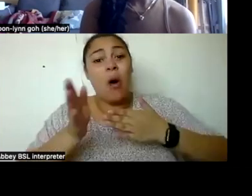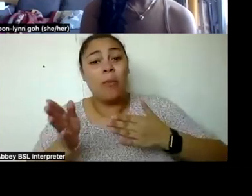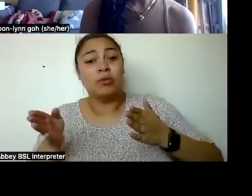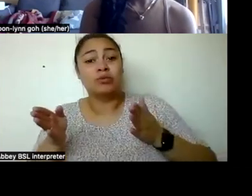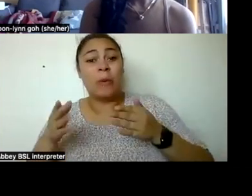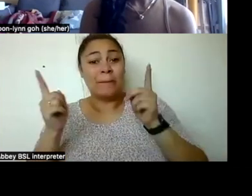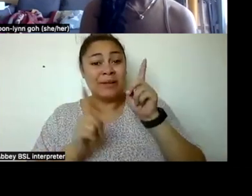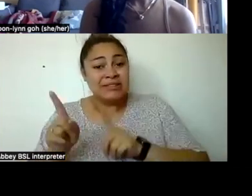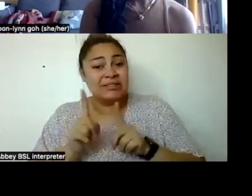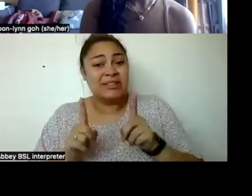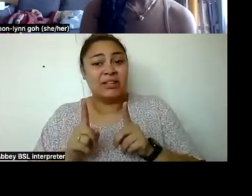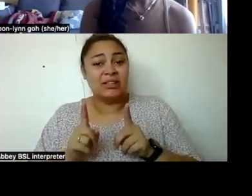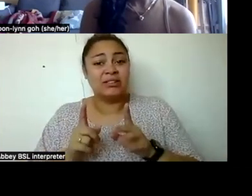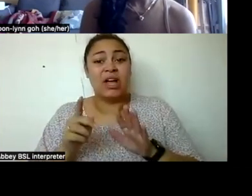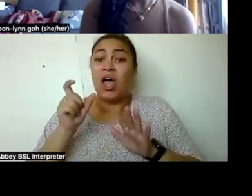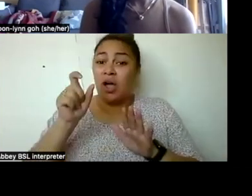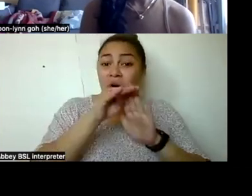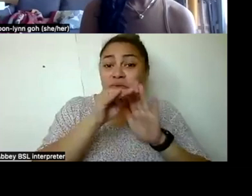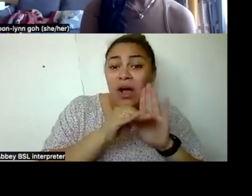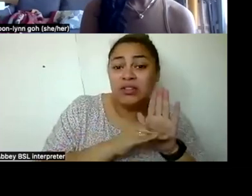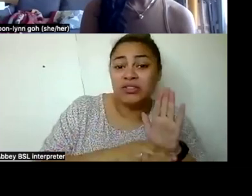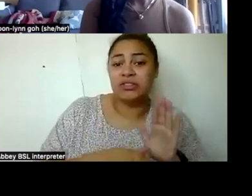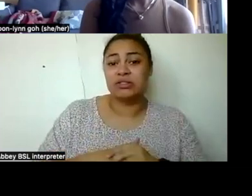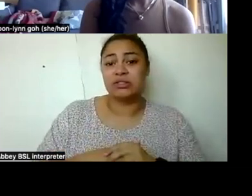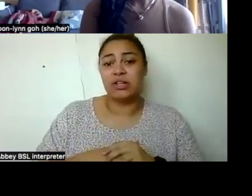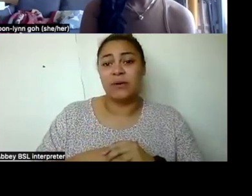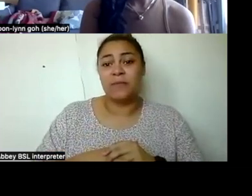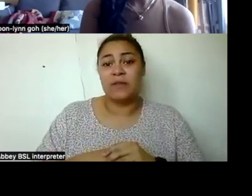meetings, whether a code of conduct, whatever that looks like, actually, it's about